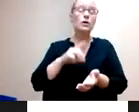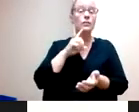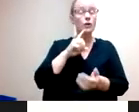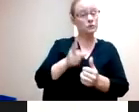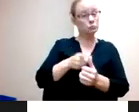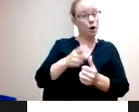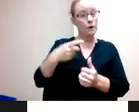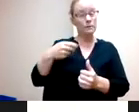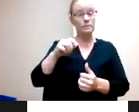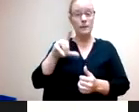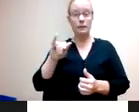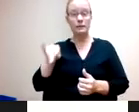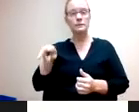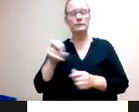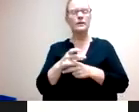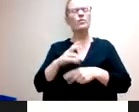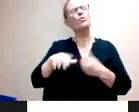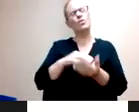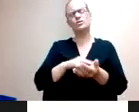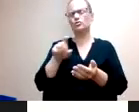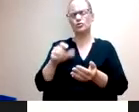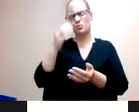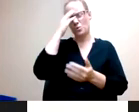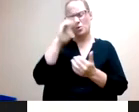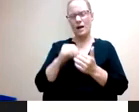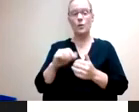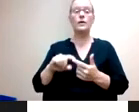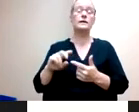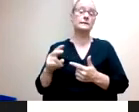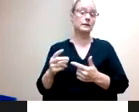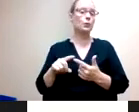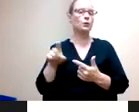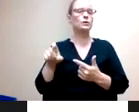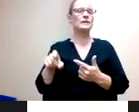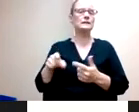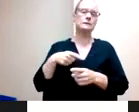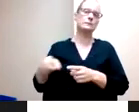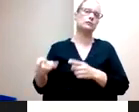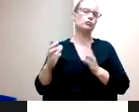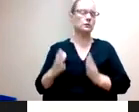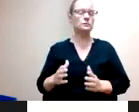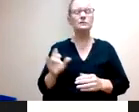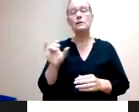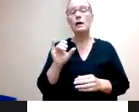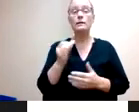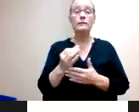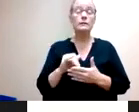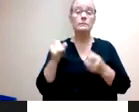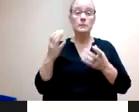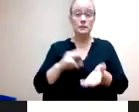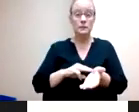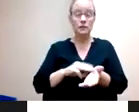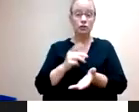which all physicians should be able to do. And then secondary, when you need a specialist, almost like the fact that many doctors